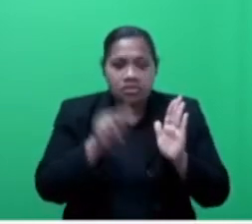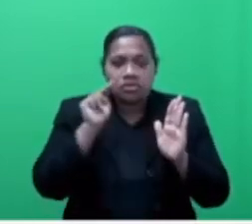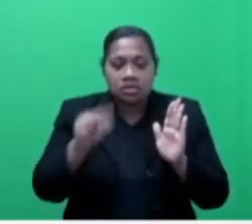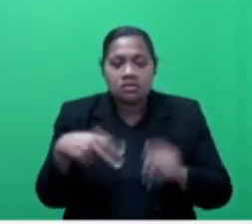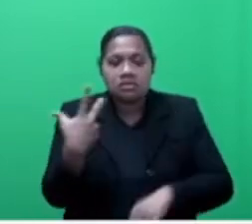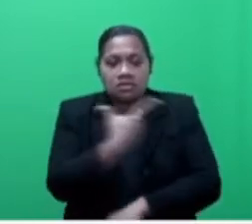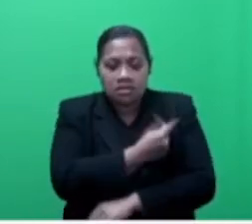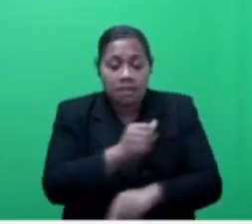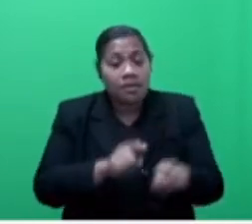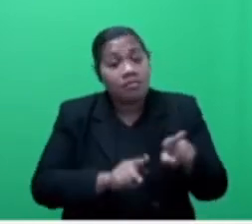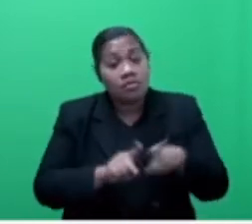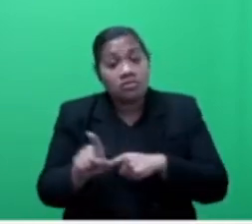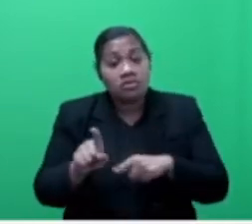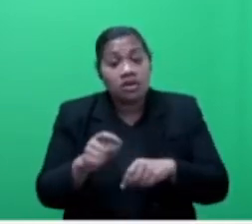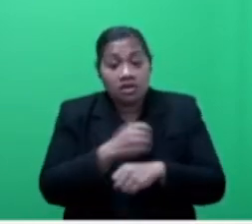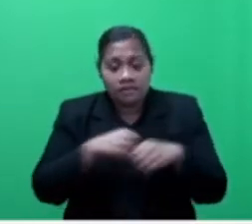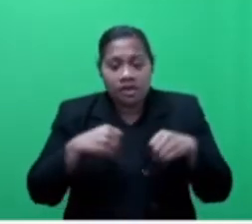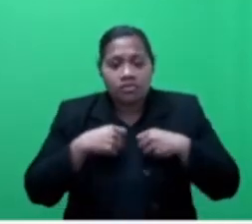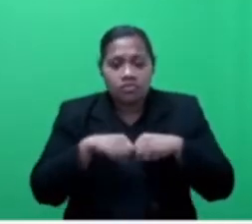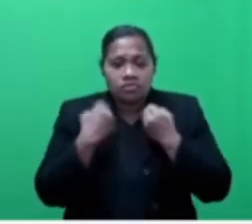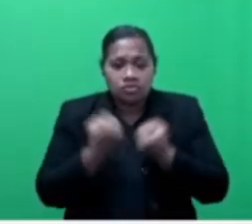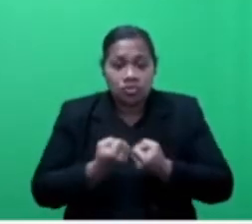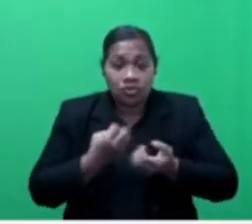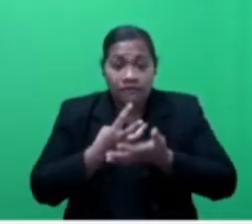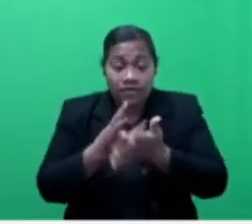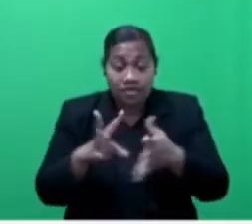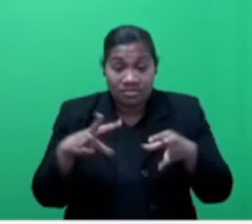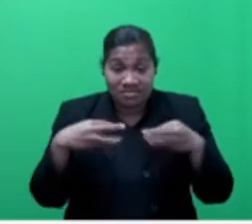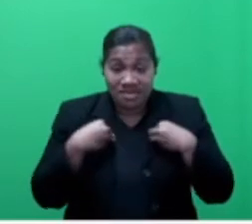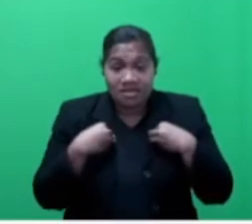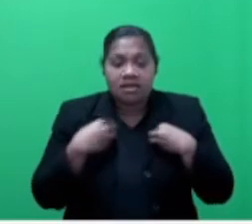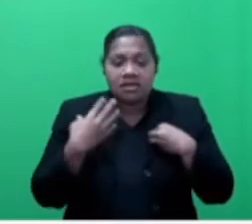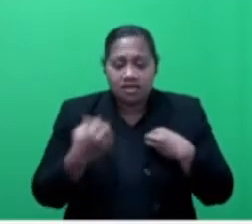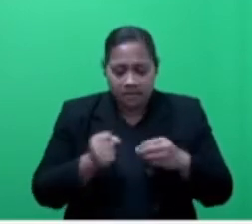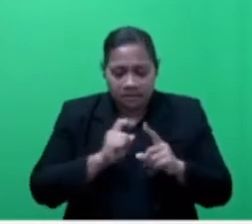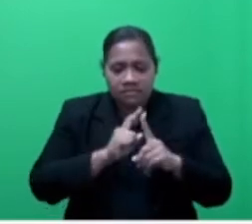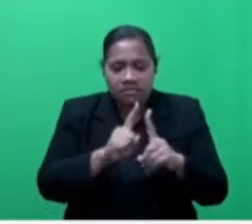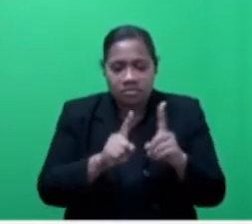welfare recipients complied with that, and of course had access to